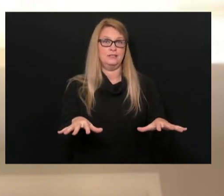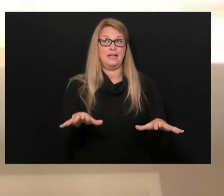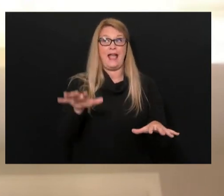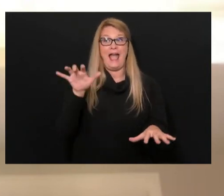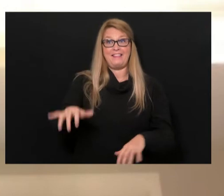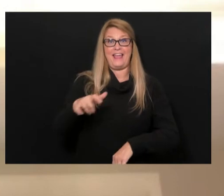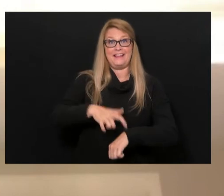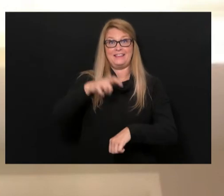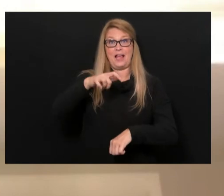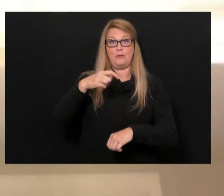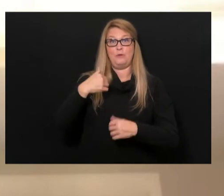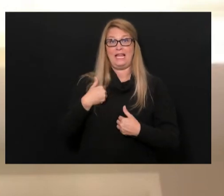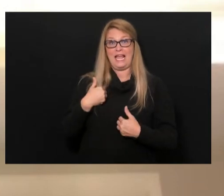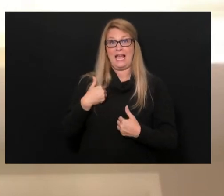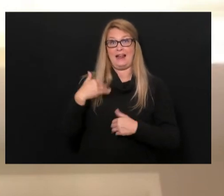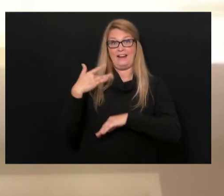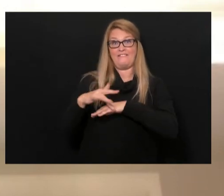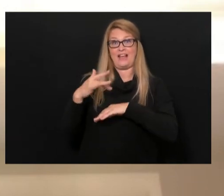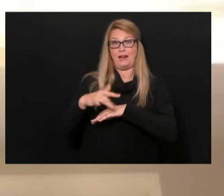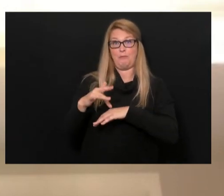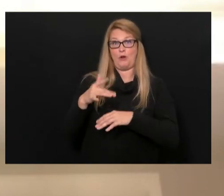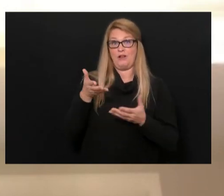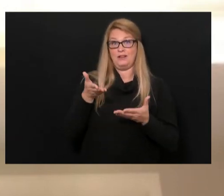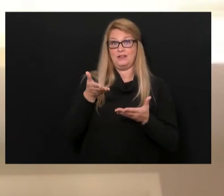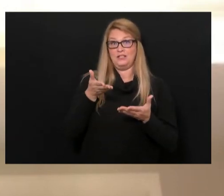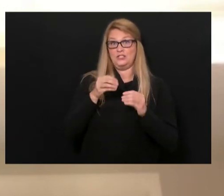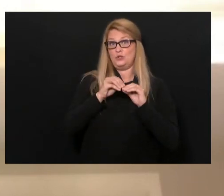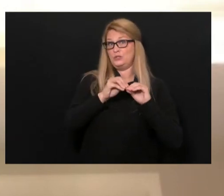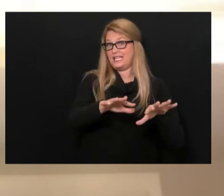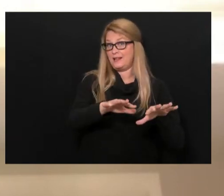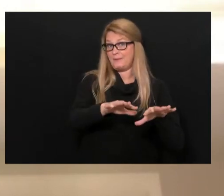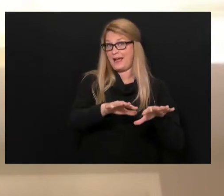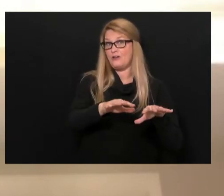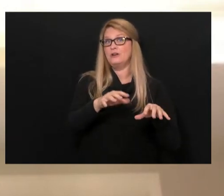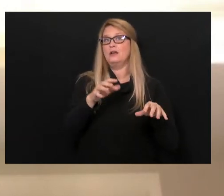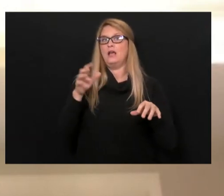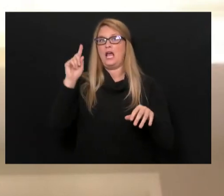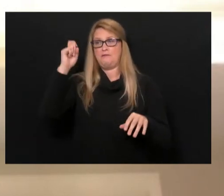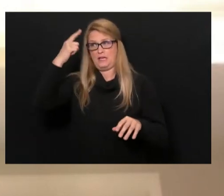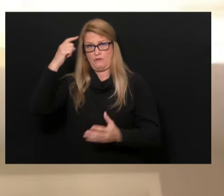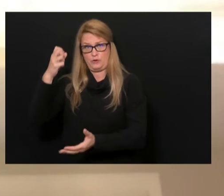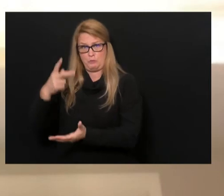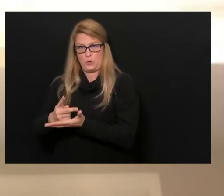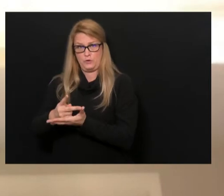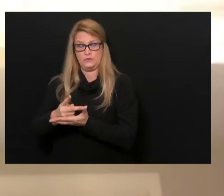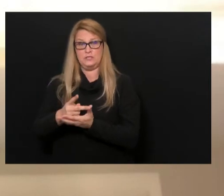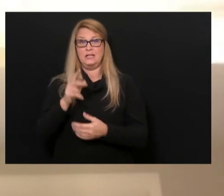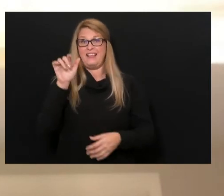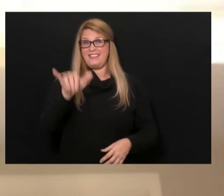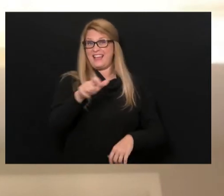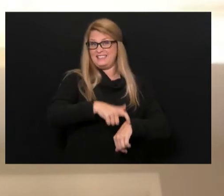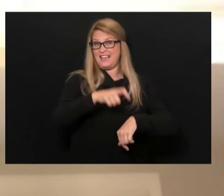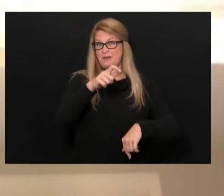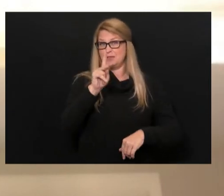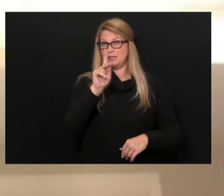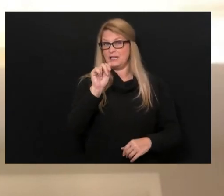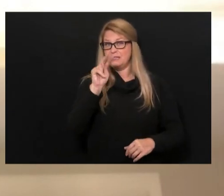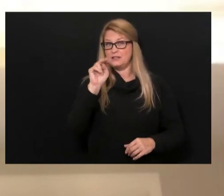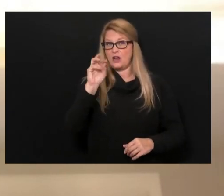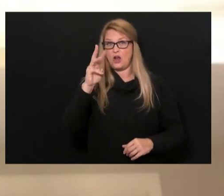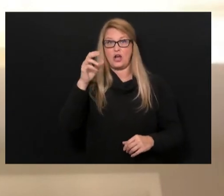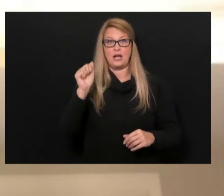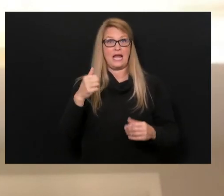governor gave us the approval and the guidance to move forward, at that time, Kanawha County had folks in